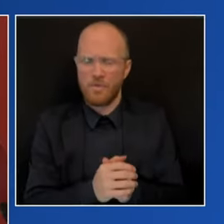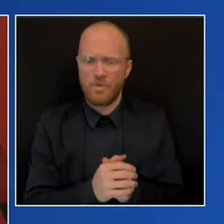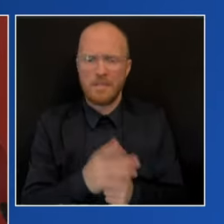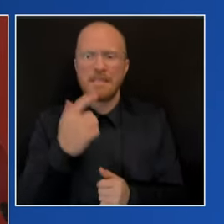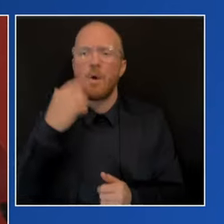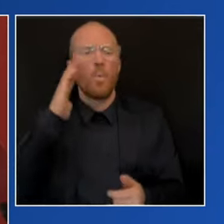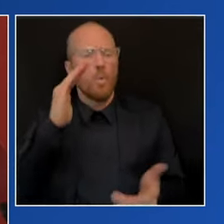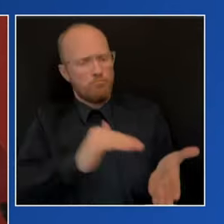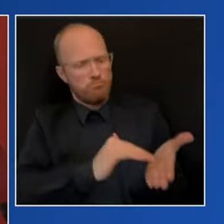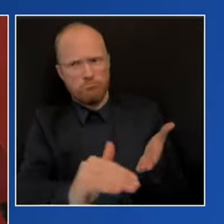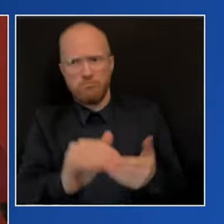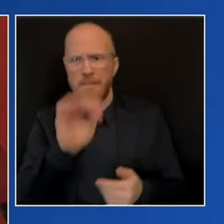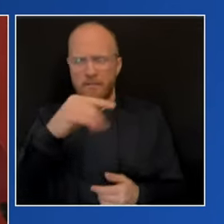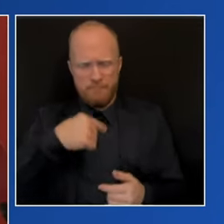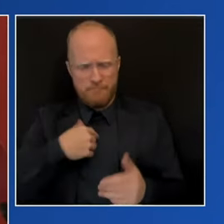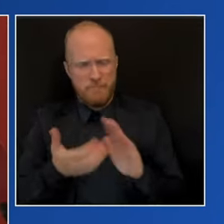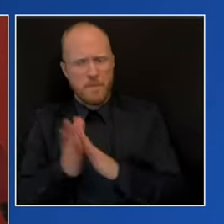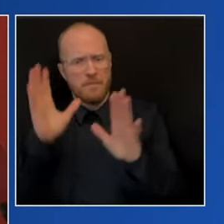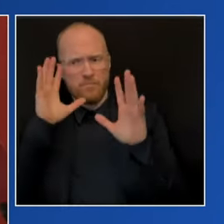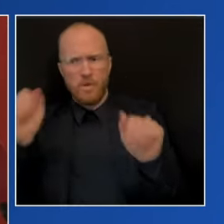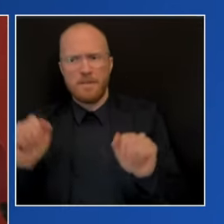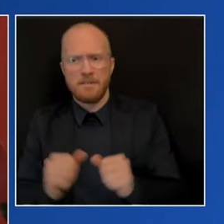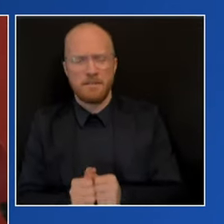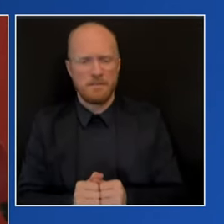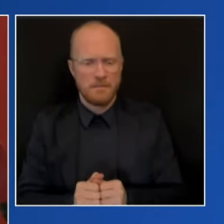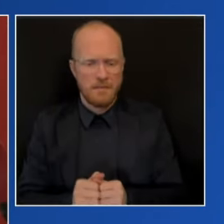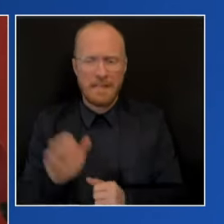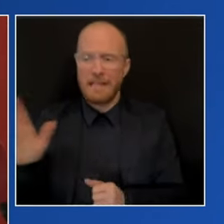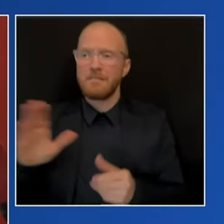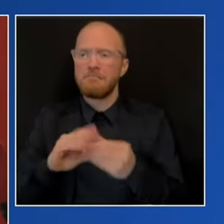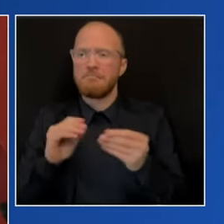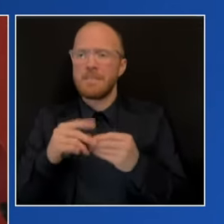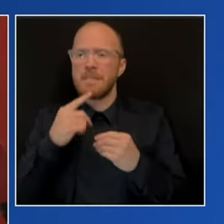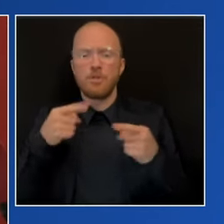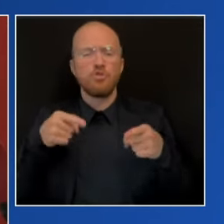said that there was a lot of love on January the 6th.